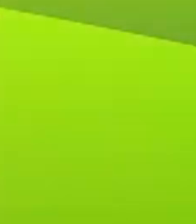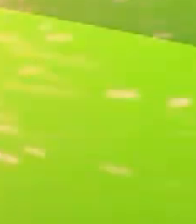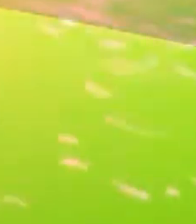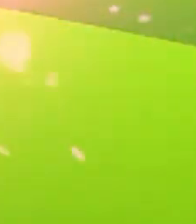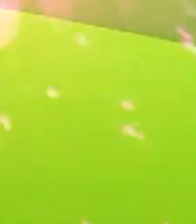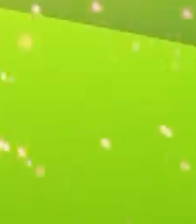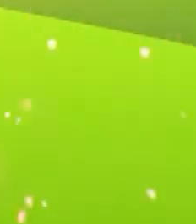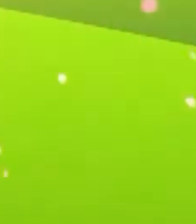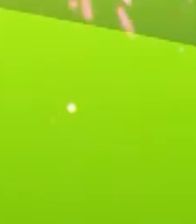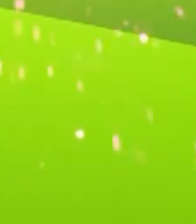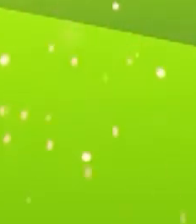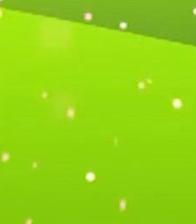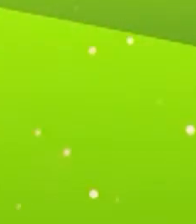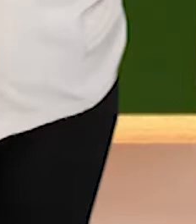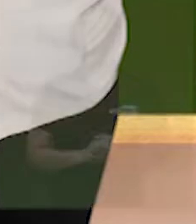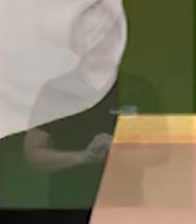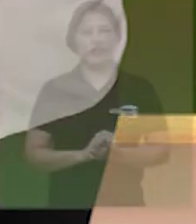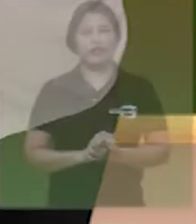Eliz.